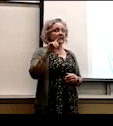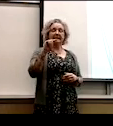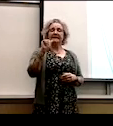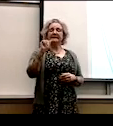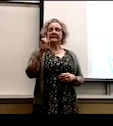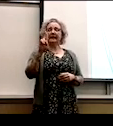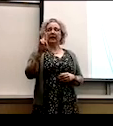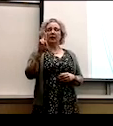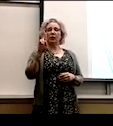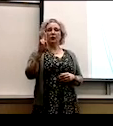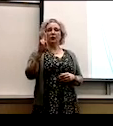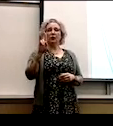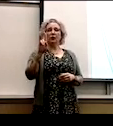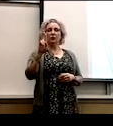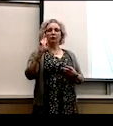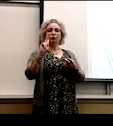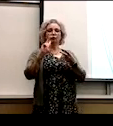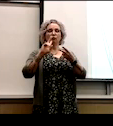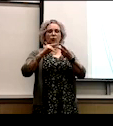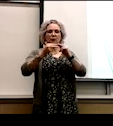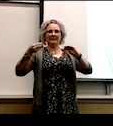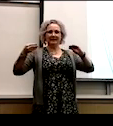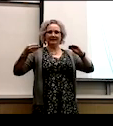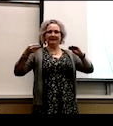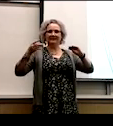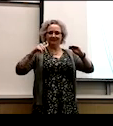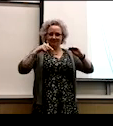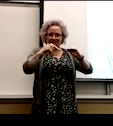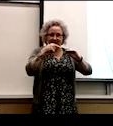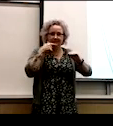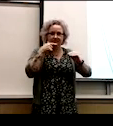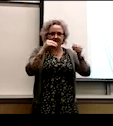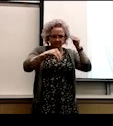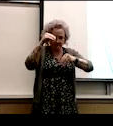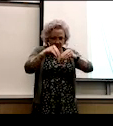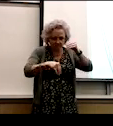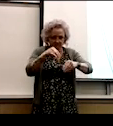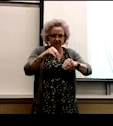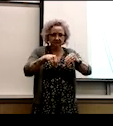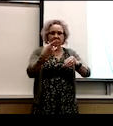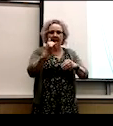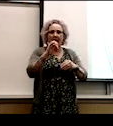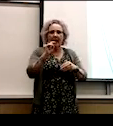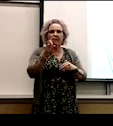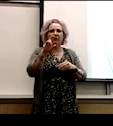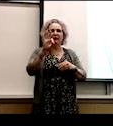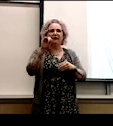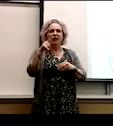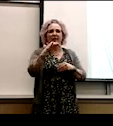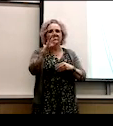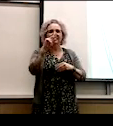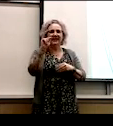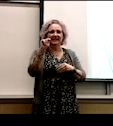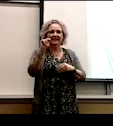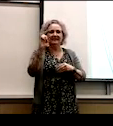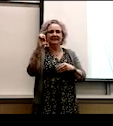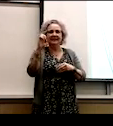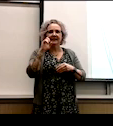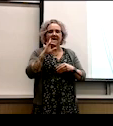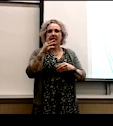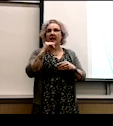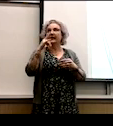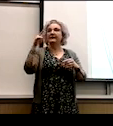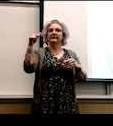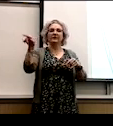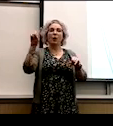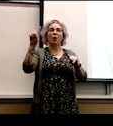in the literature since 2007. So it's both the tau hyperphosphorylation and the amyloid. Then the other is, I mentioned the free radicals.